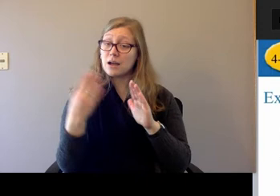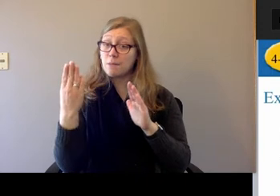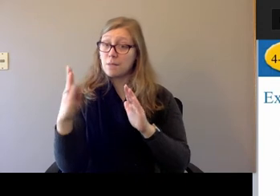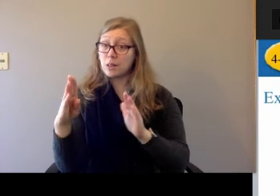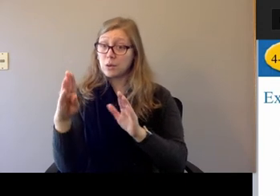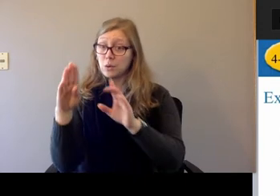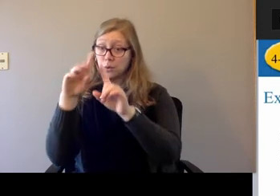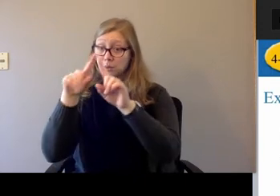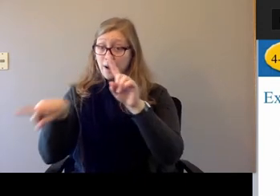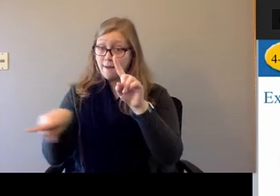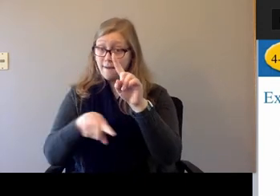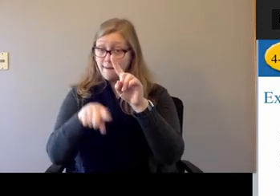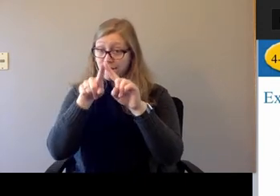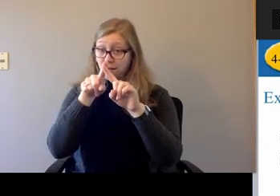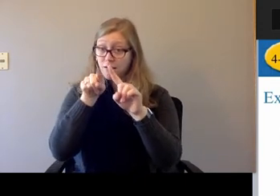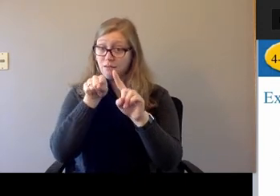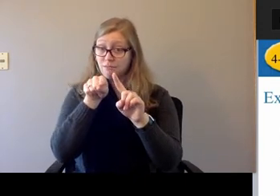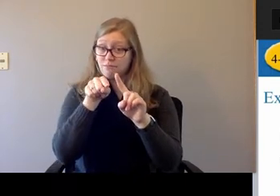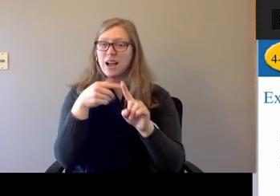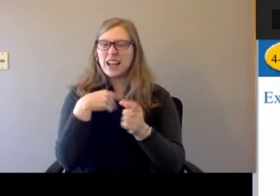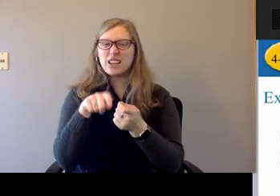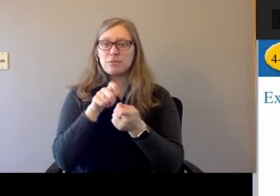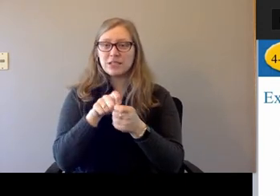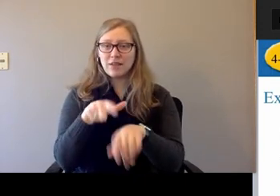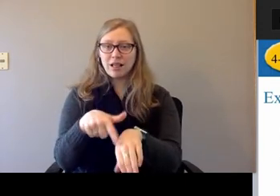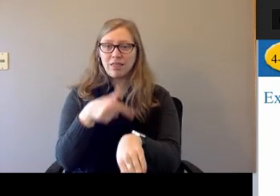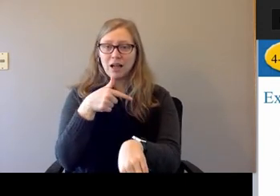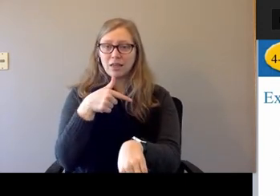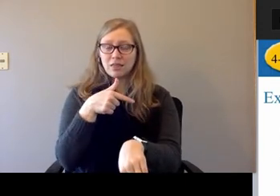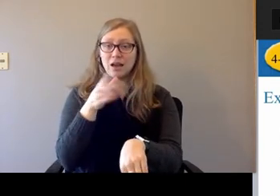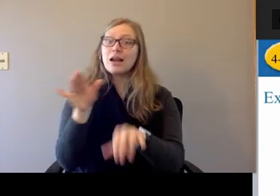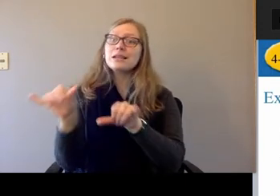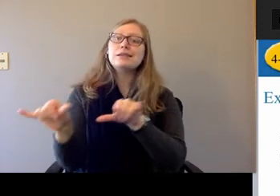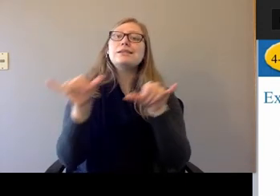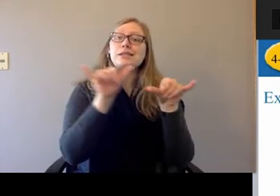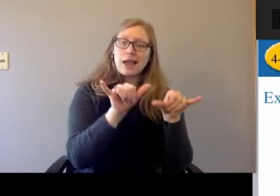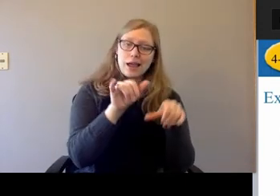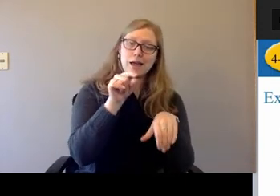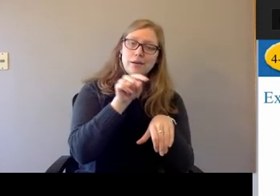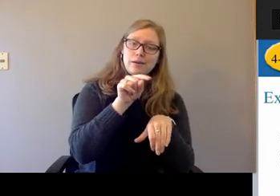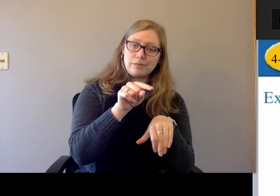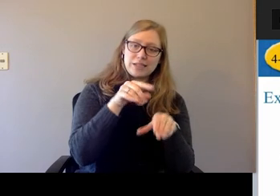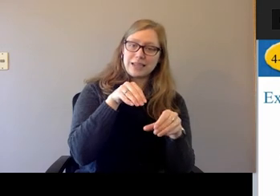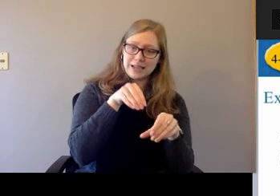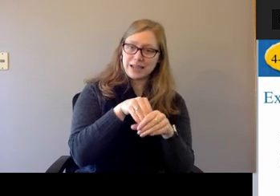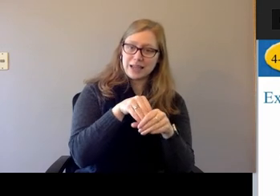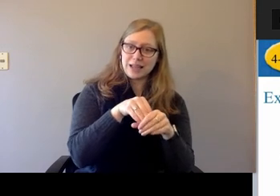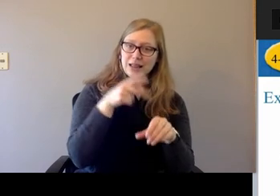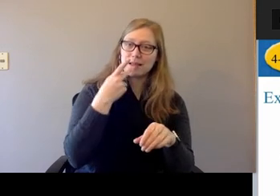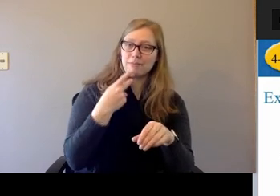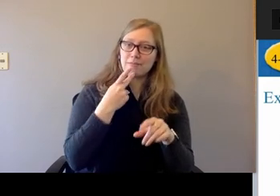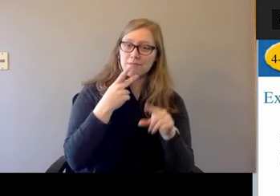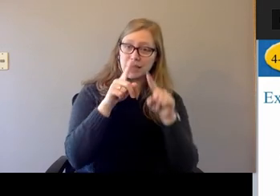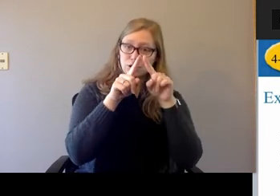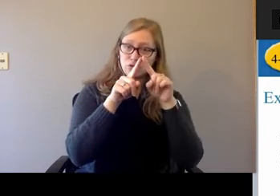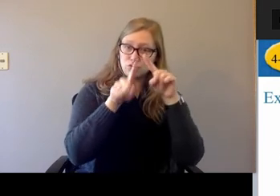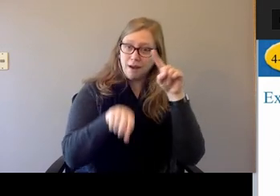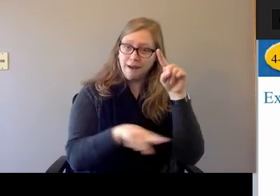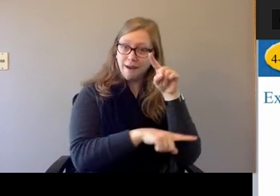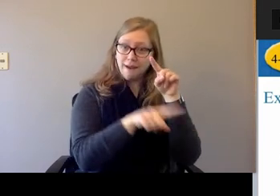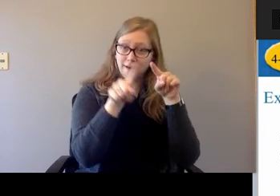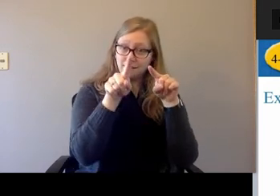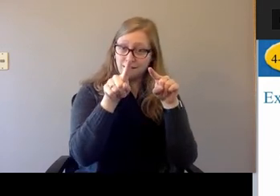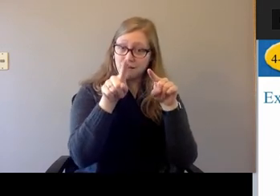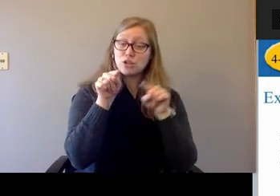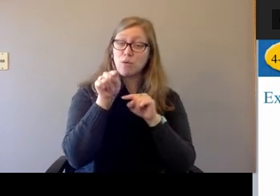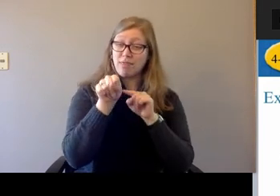it has a length, and that same length is in the pink triangle. So that side is